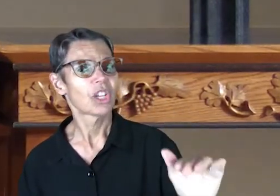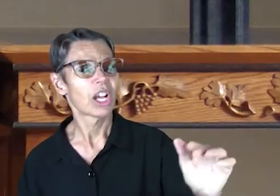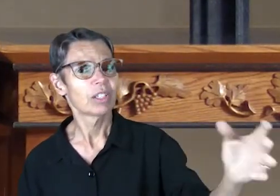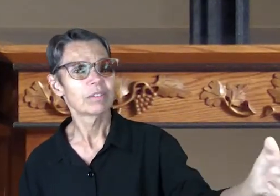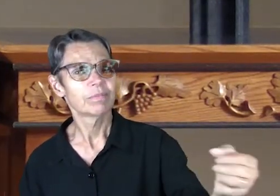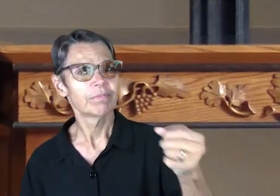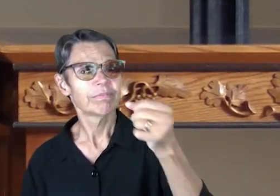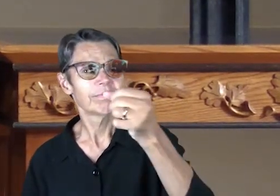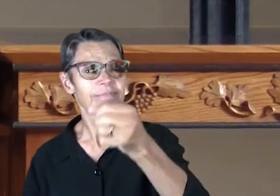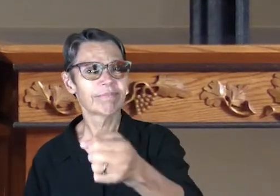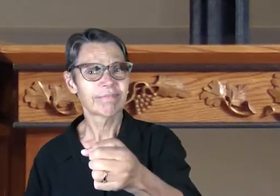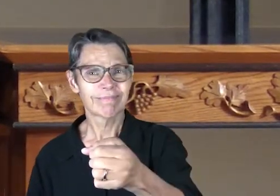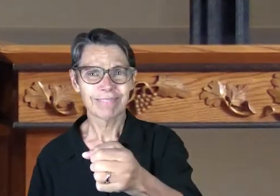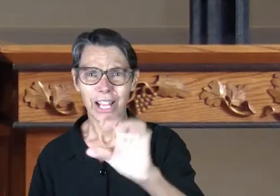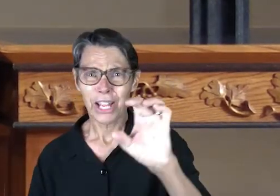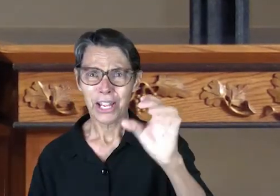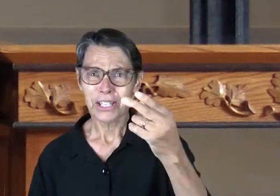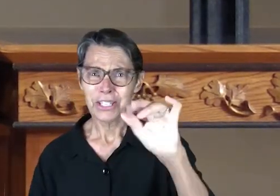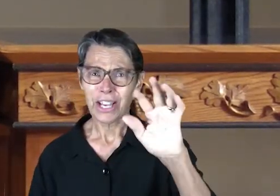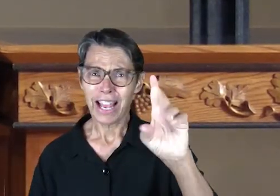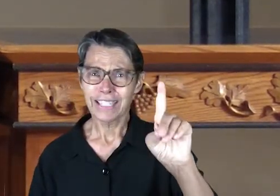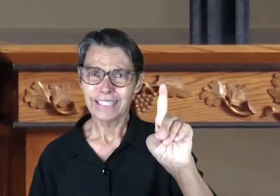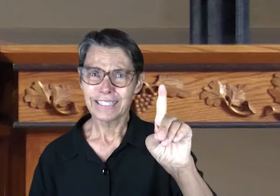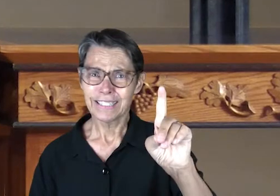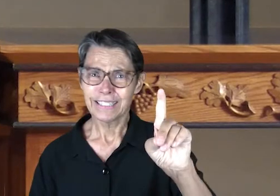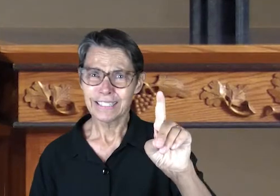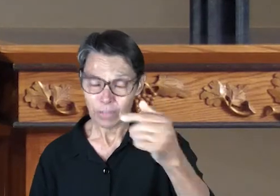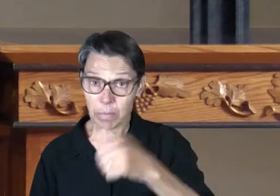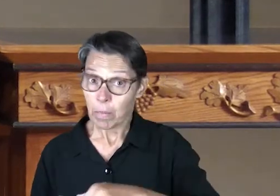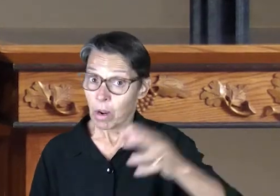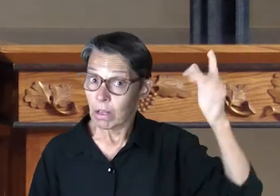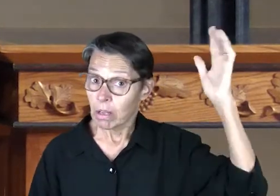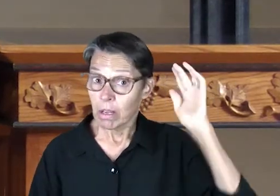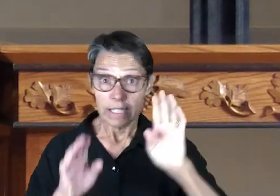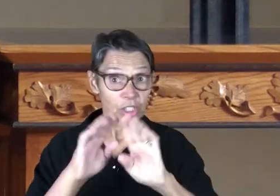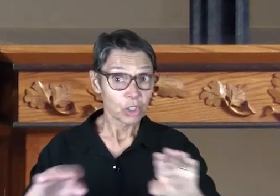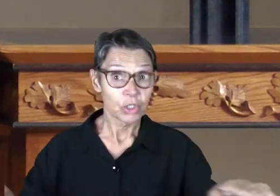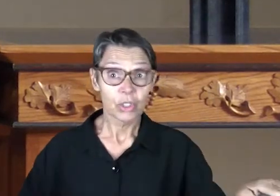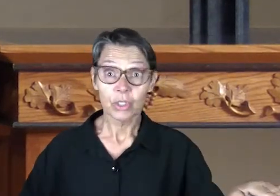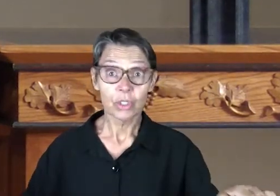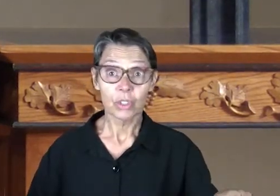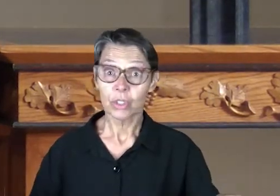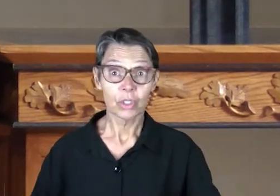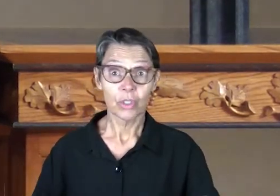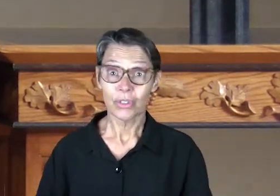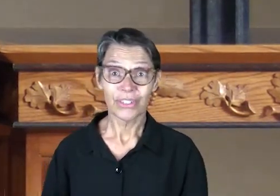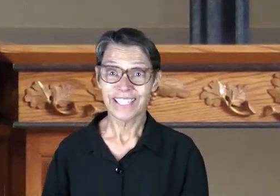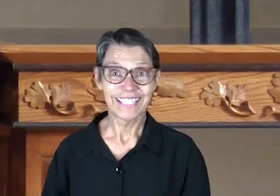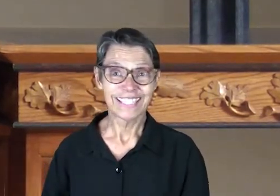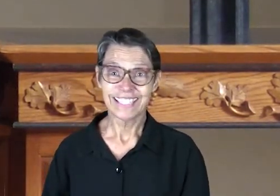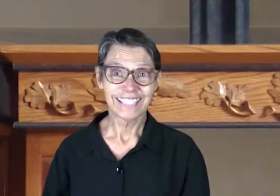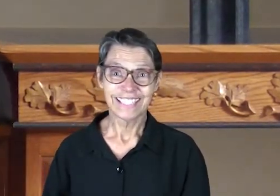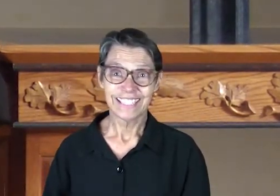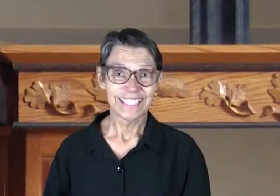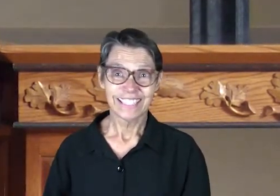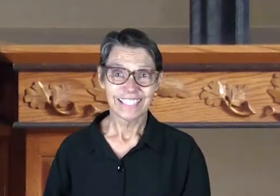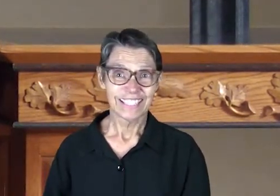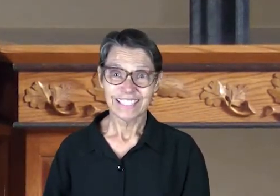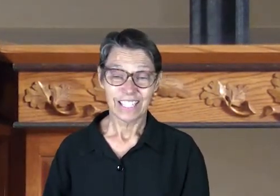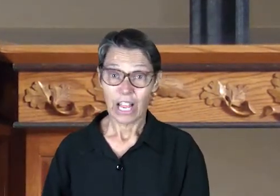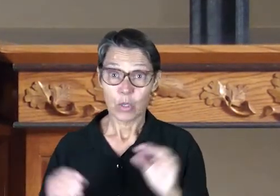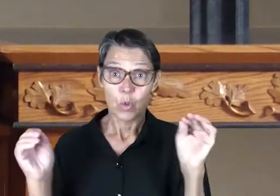in the midst of them. A child. He puts a child in the midst of them. Children in that day and time were